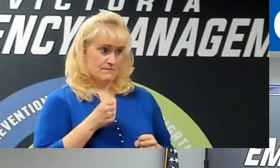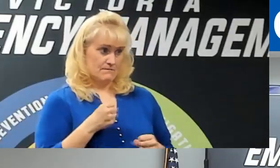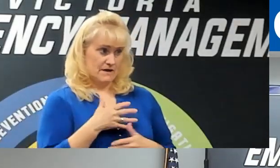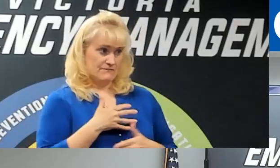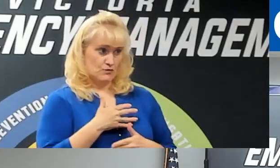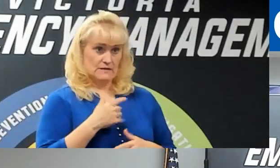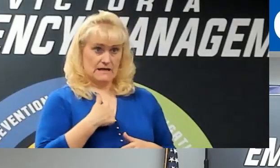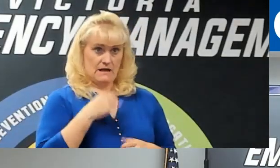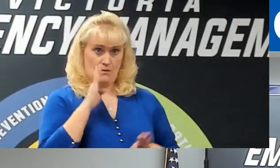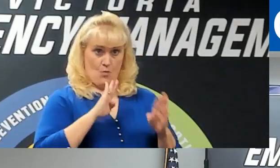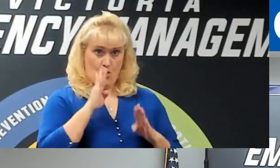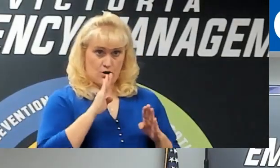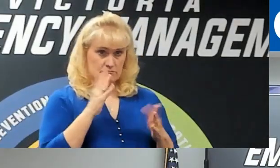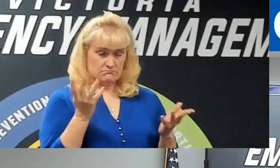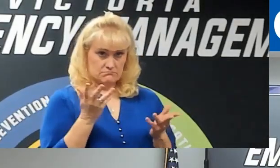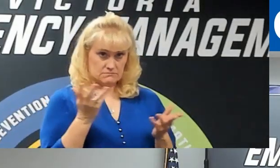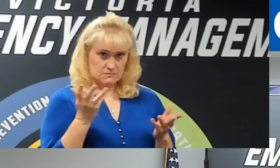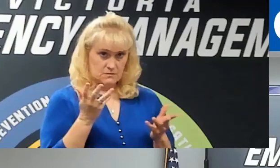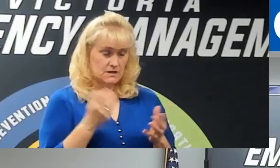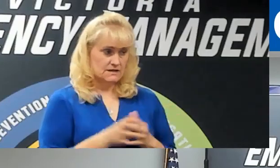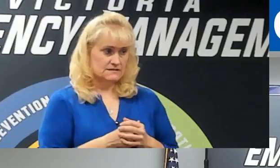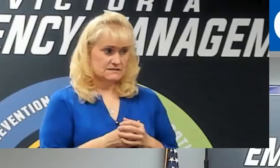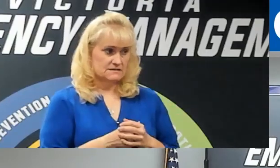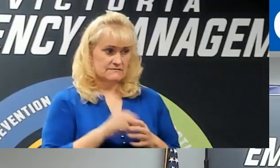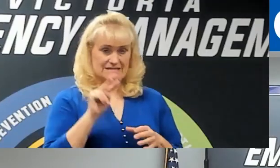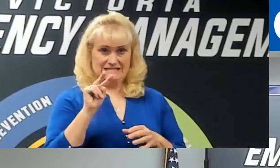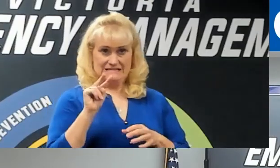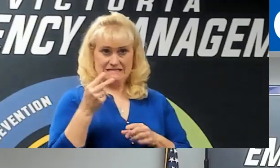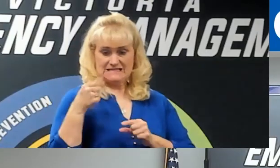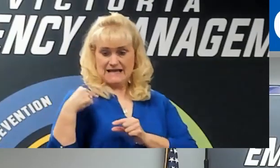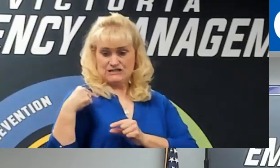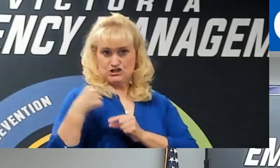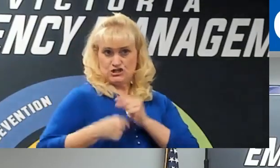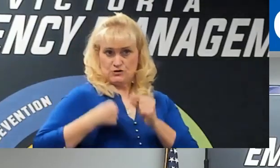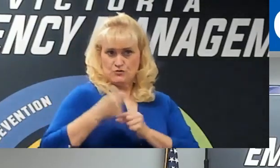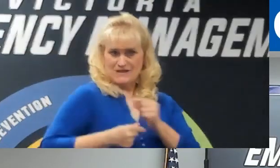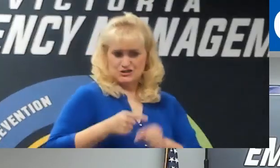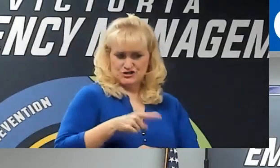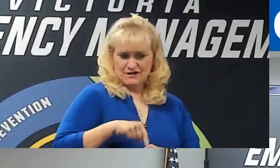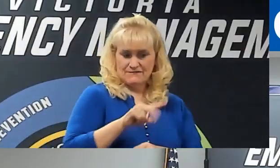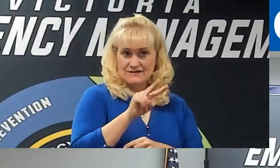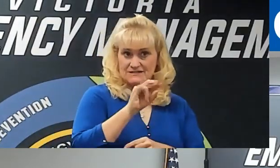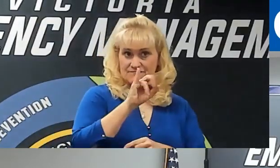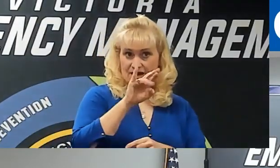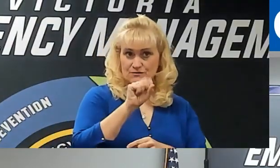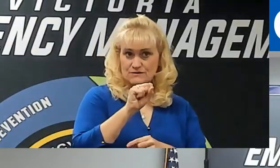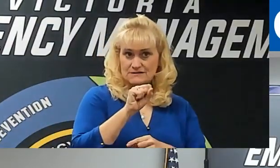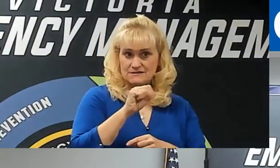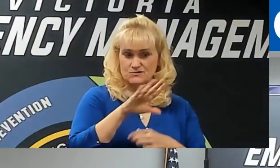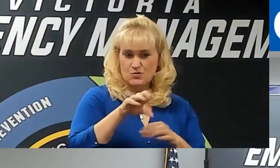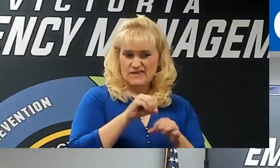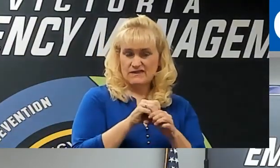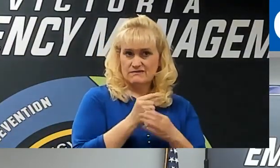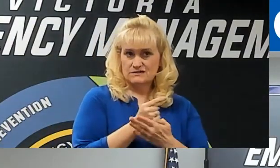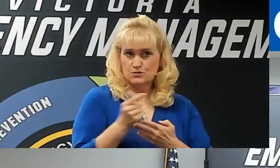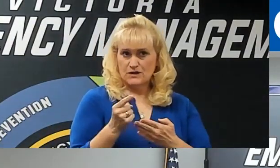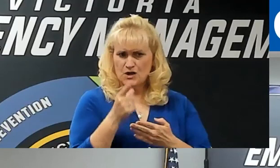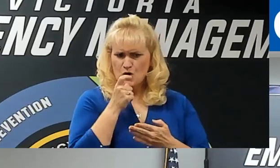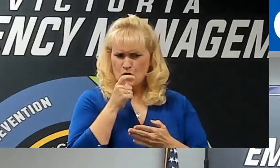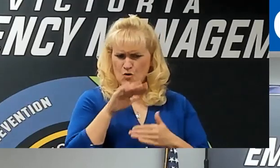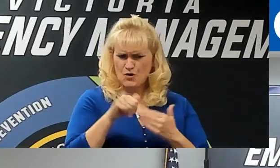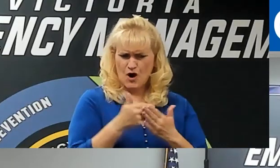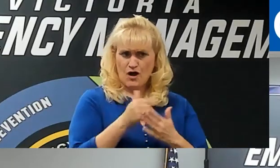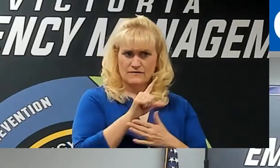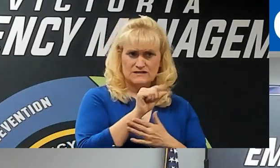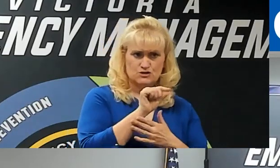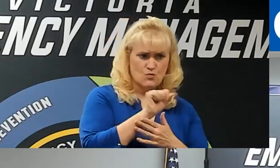I'm worried about is, kind of the second generation of this virus that we have really the past week is, who are all these 20s and